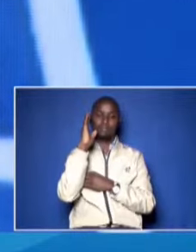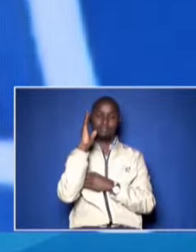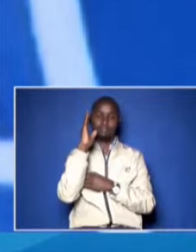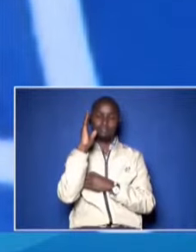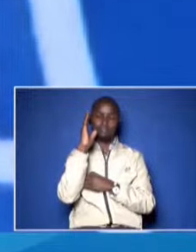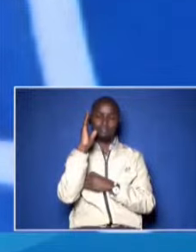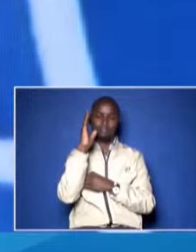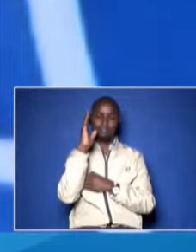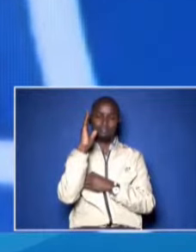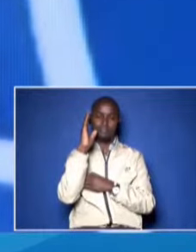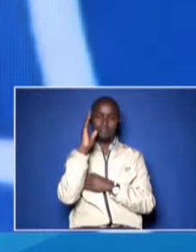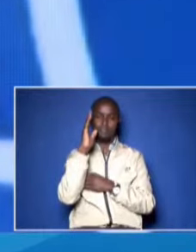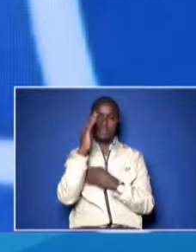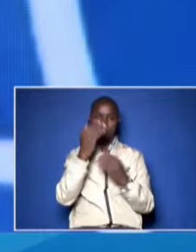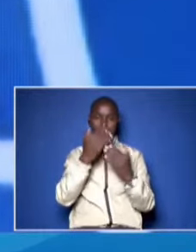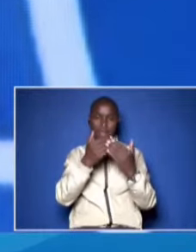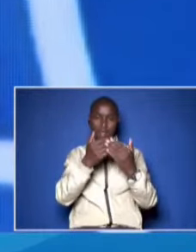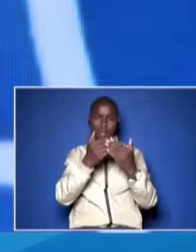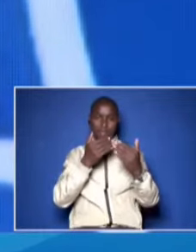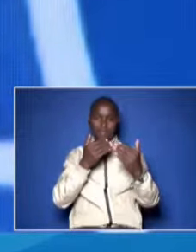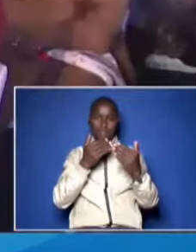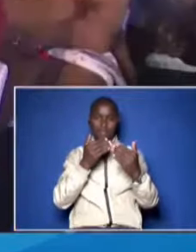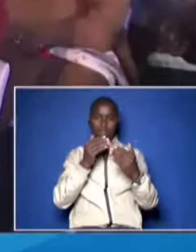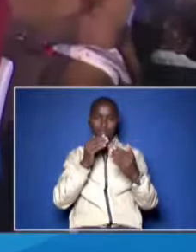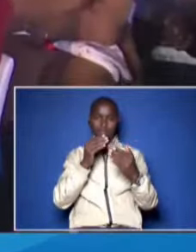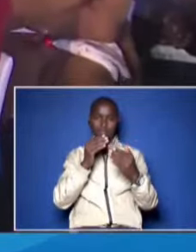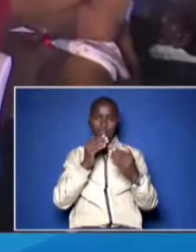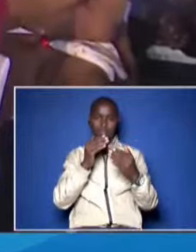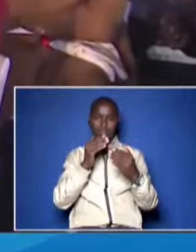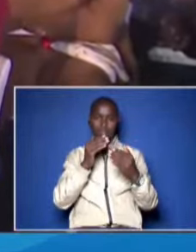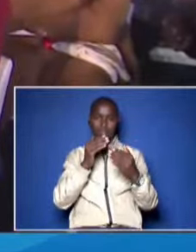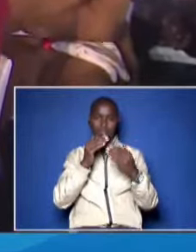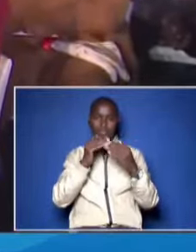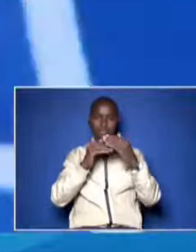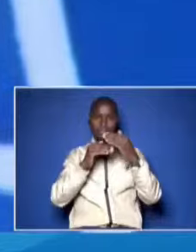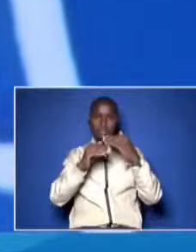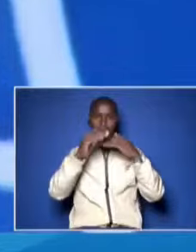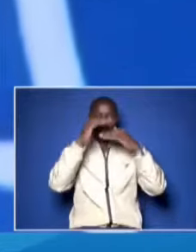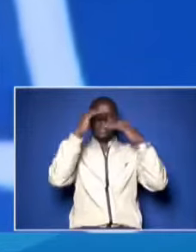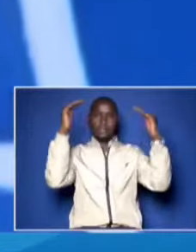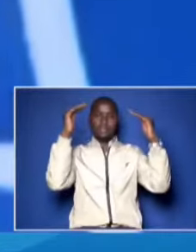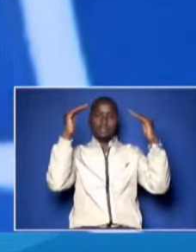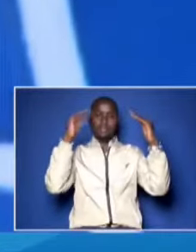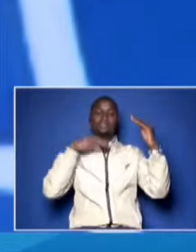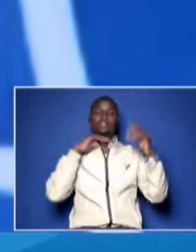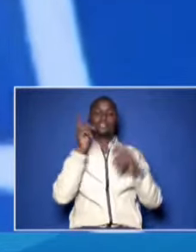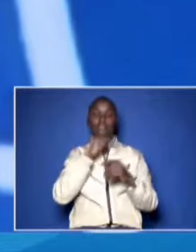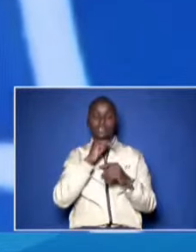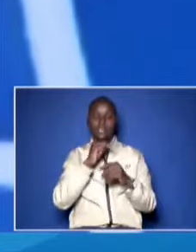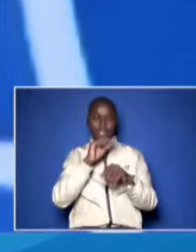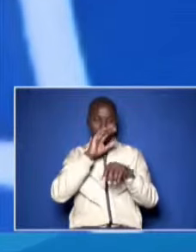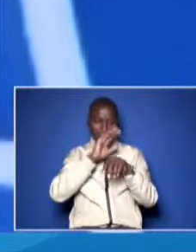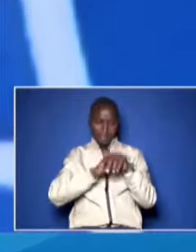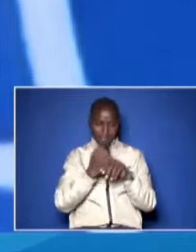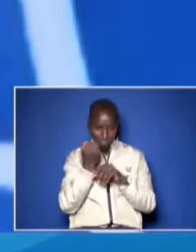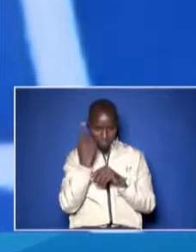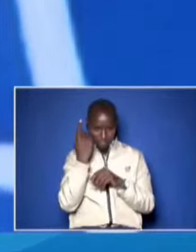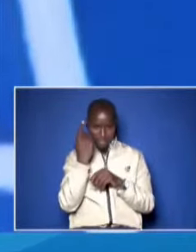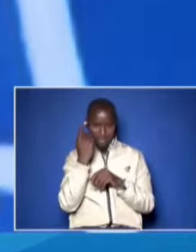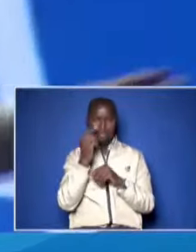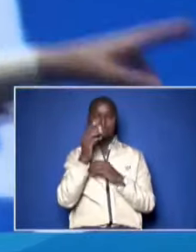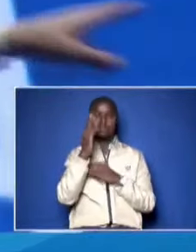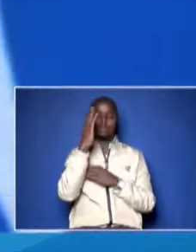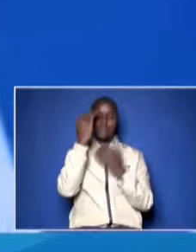God before you ever make Heaven get to know him on Earth